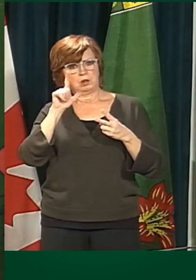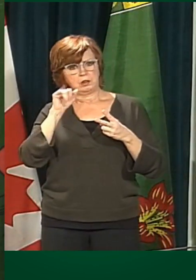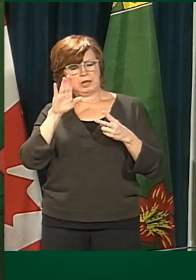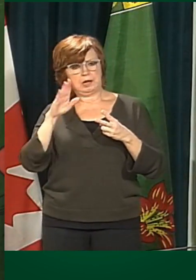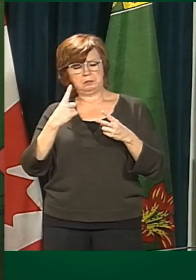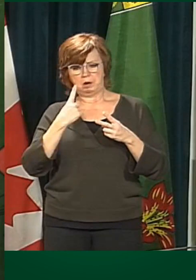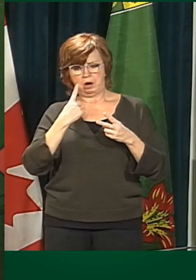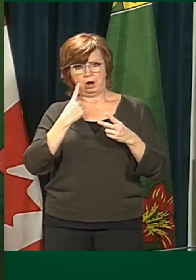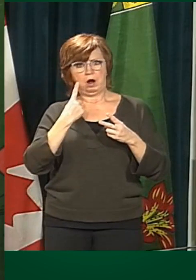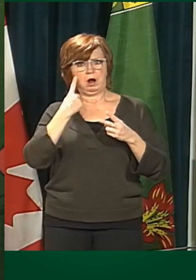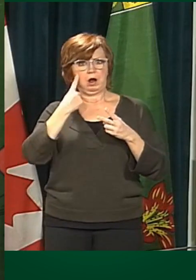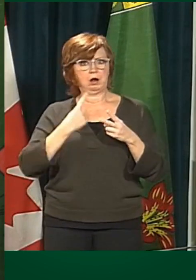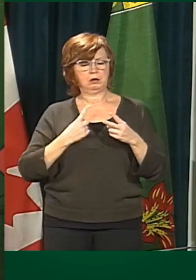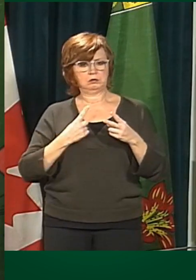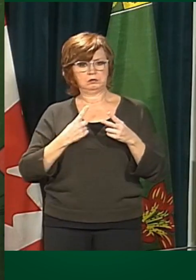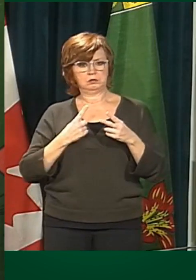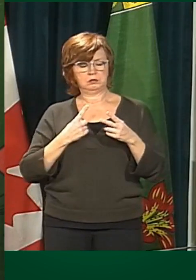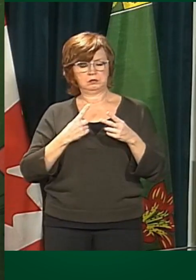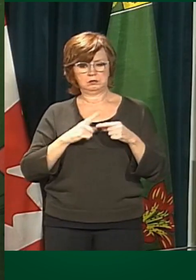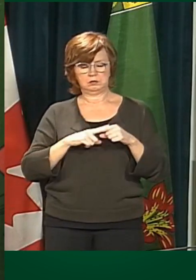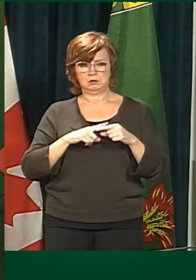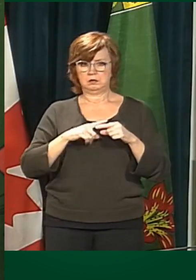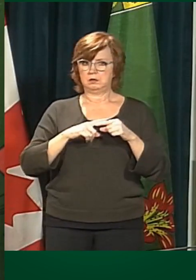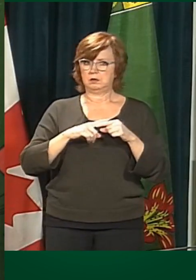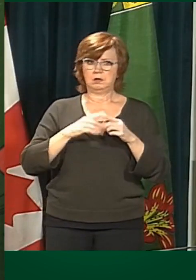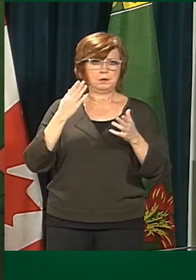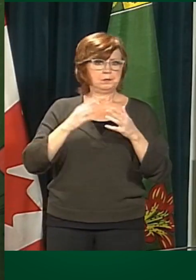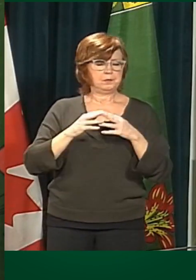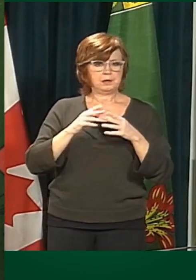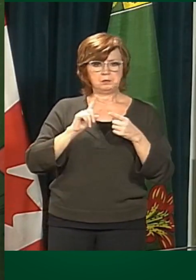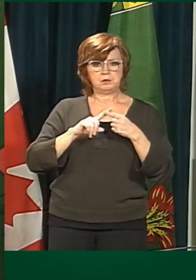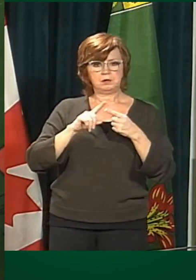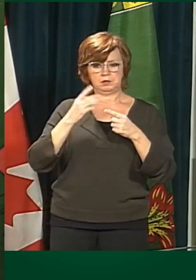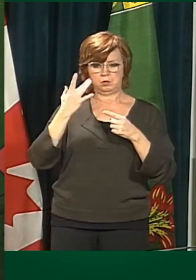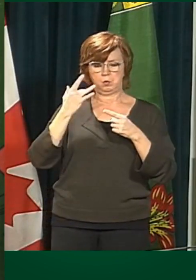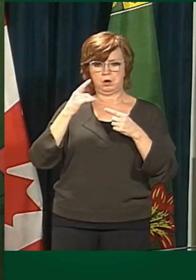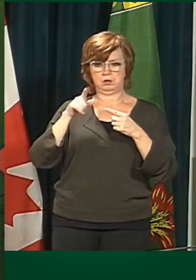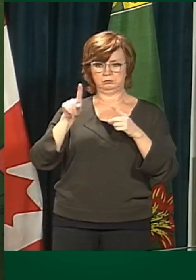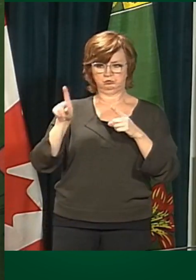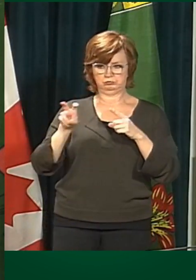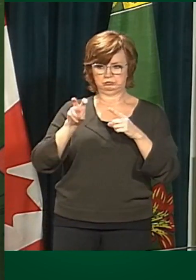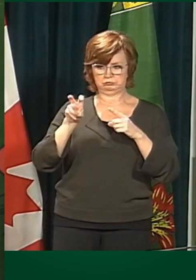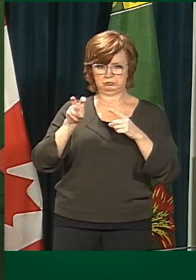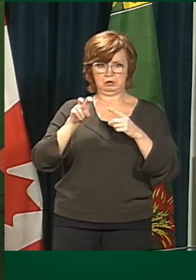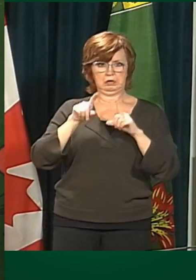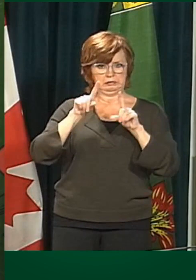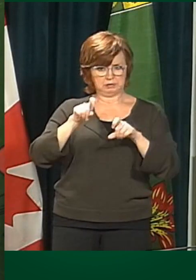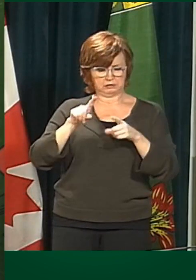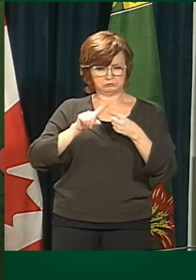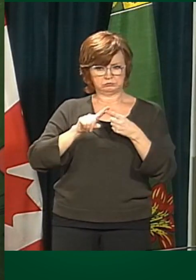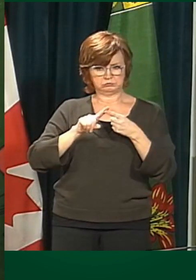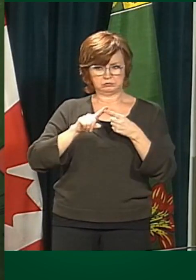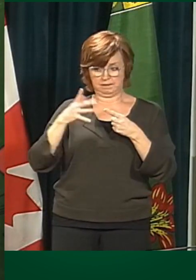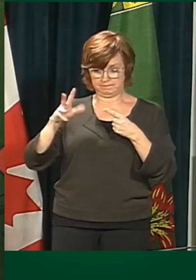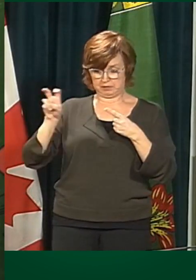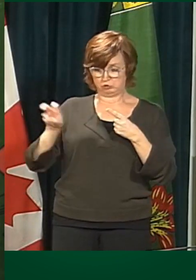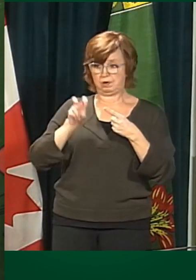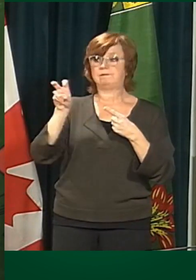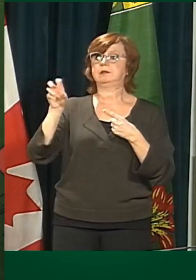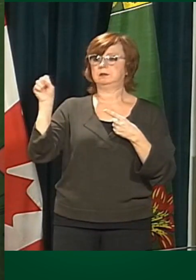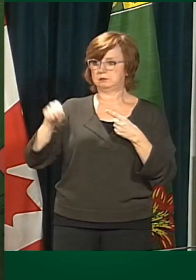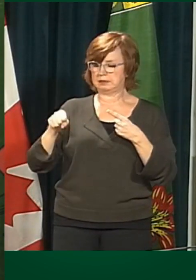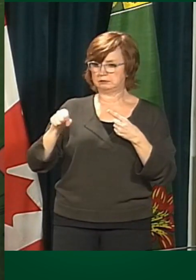done. So, for example, someone has traveled or someone was a household contact of a case and that person has a cough, that person has a